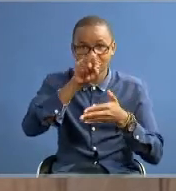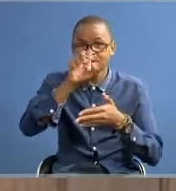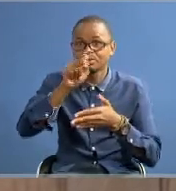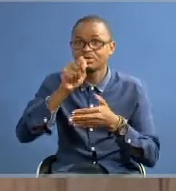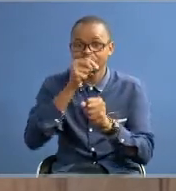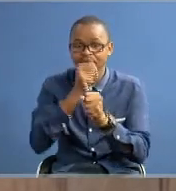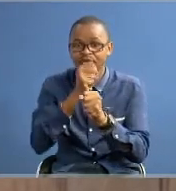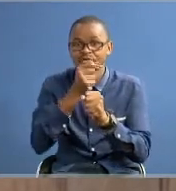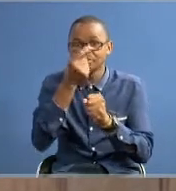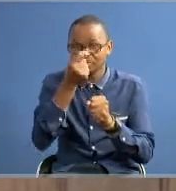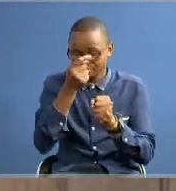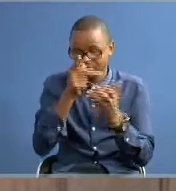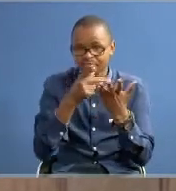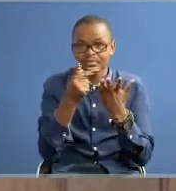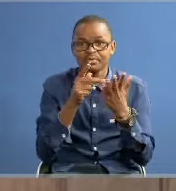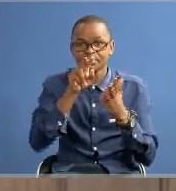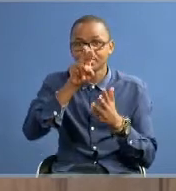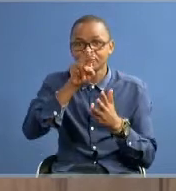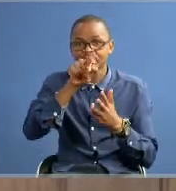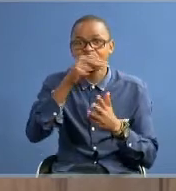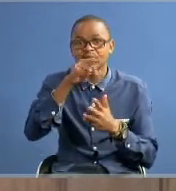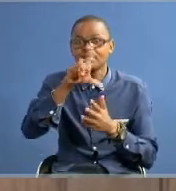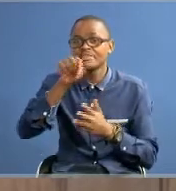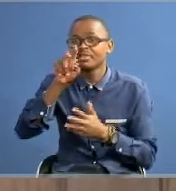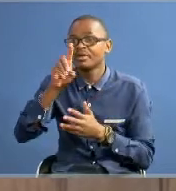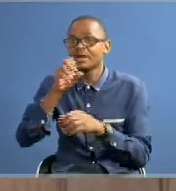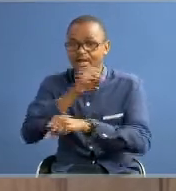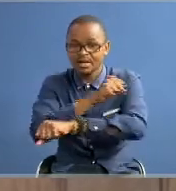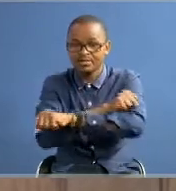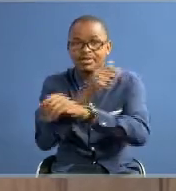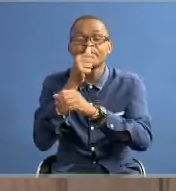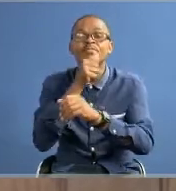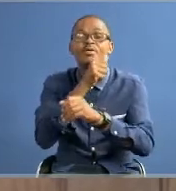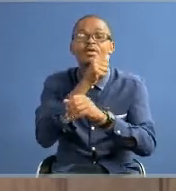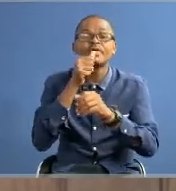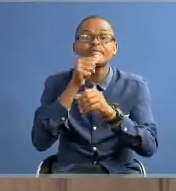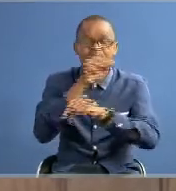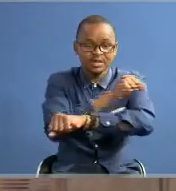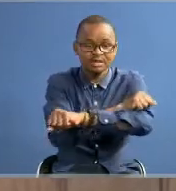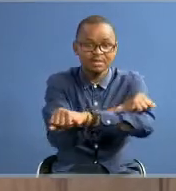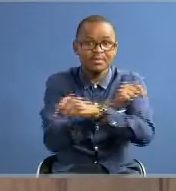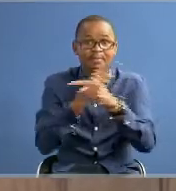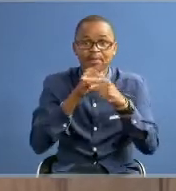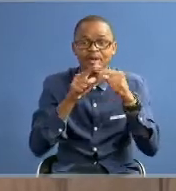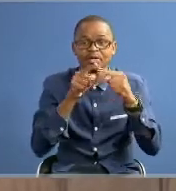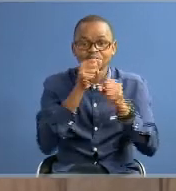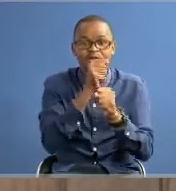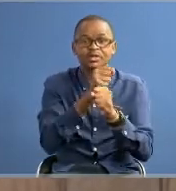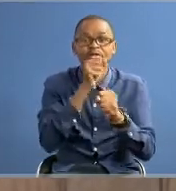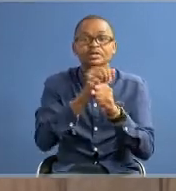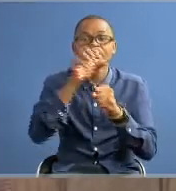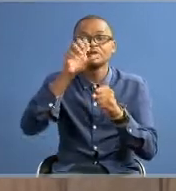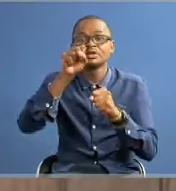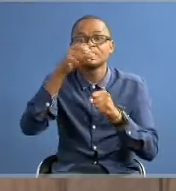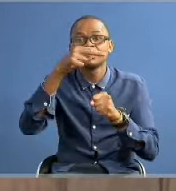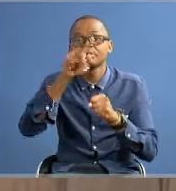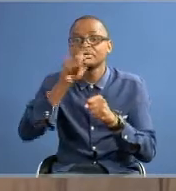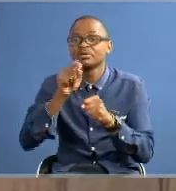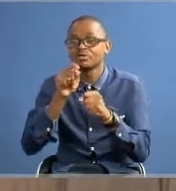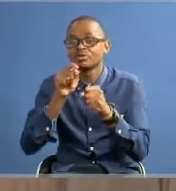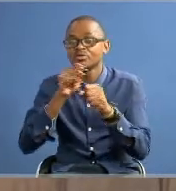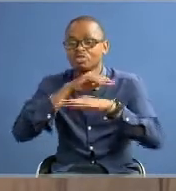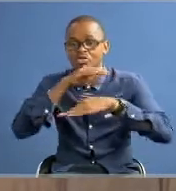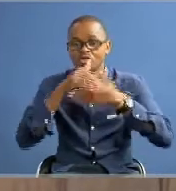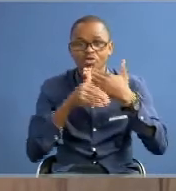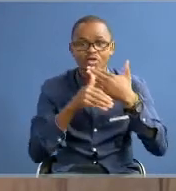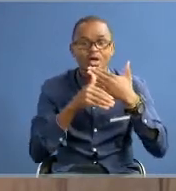We did a small project with the Netherlands Society School. It's a private school, however, we did a shoot where we were taking students there through the